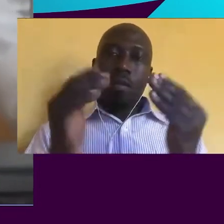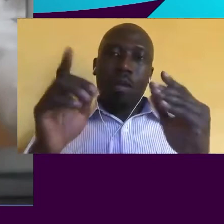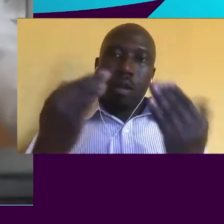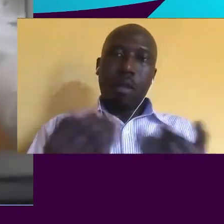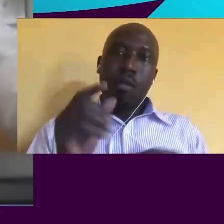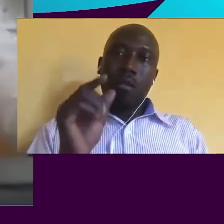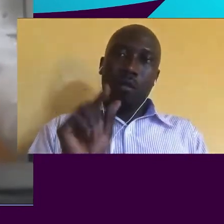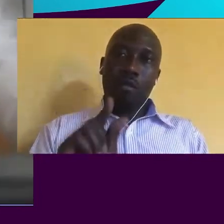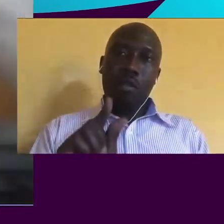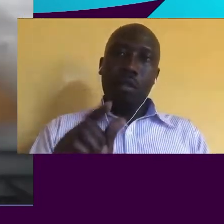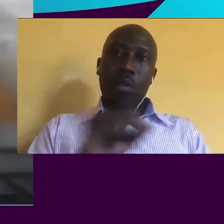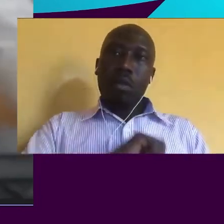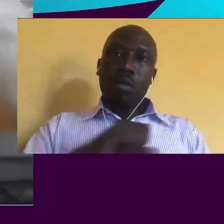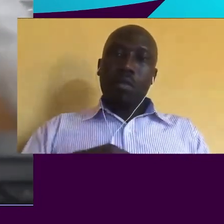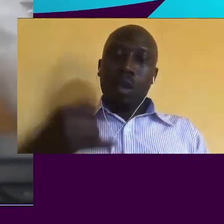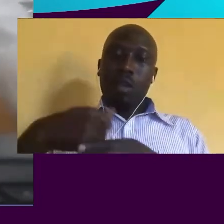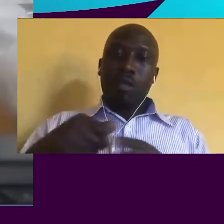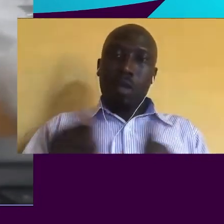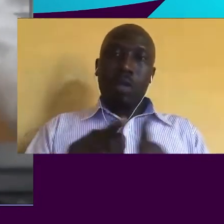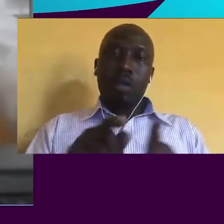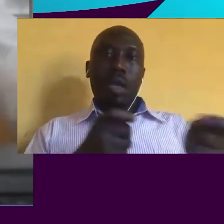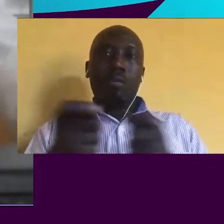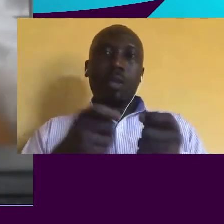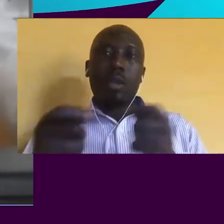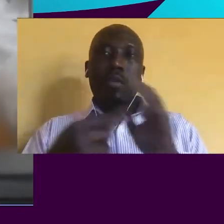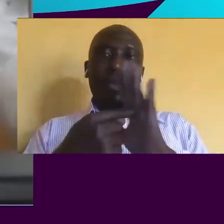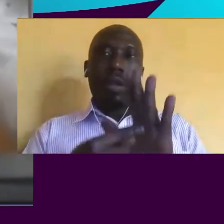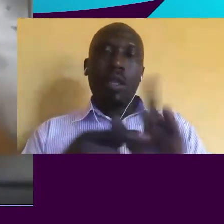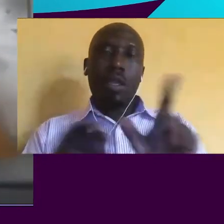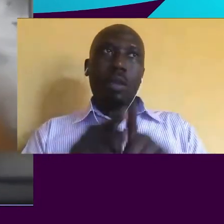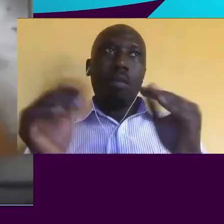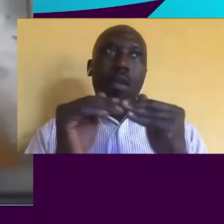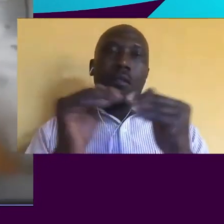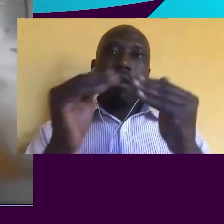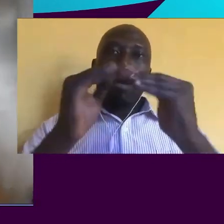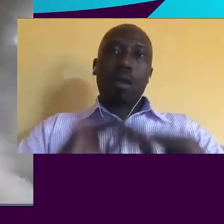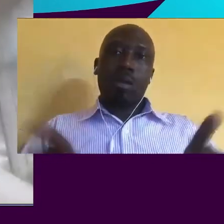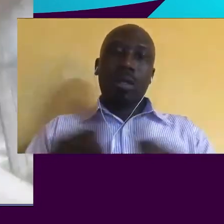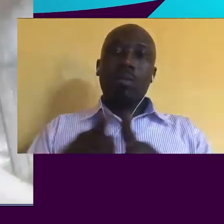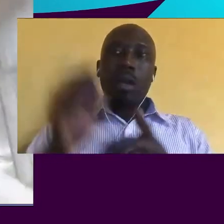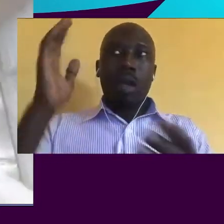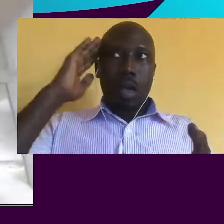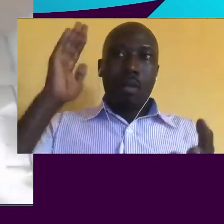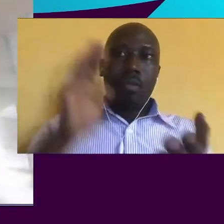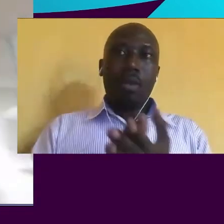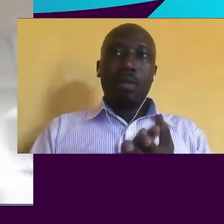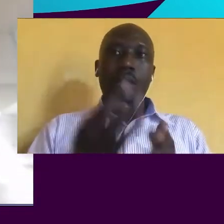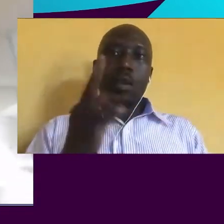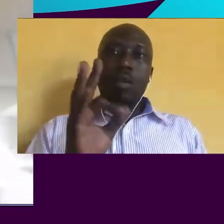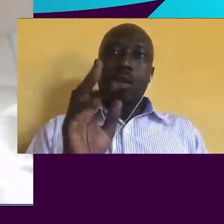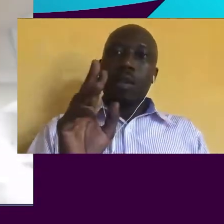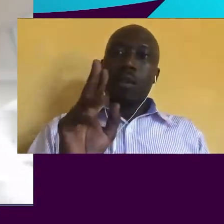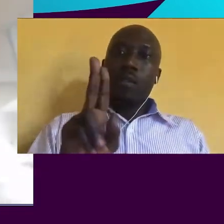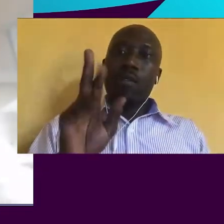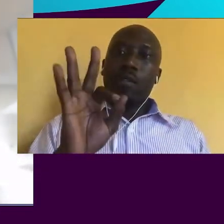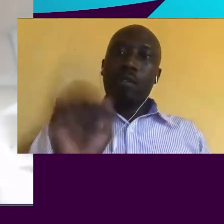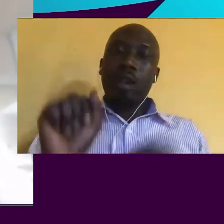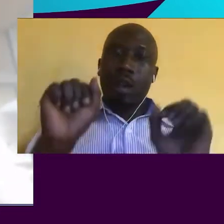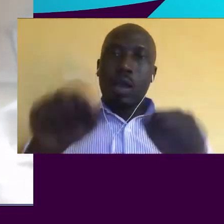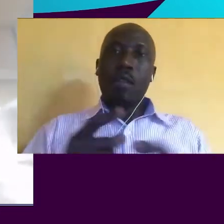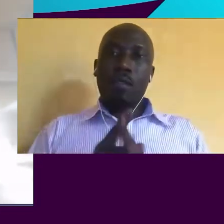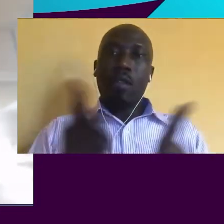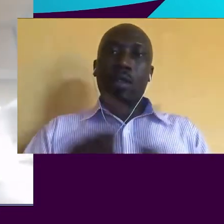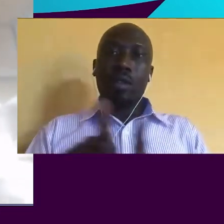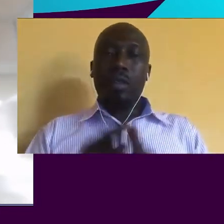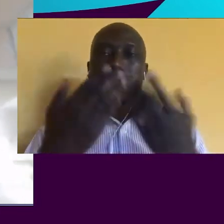in administration, especially at those levels. I believe FUFA can follow it up structurally. Ali will talk about how they've grown